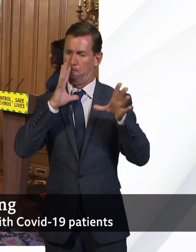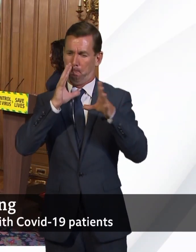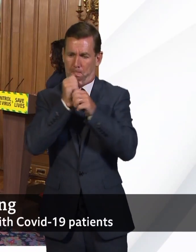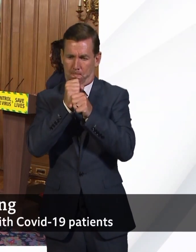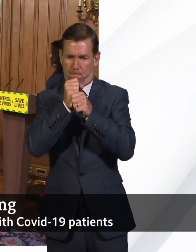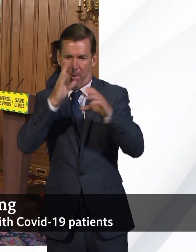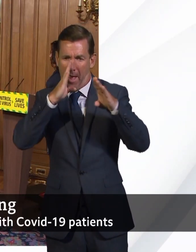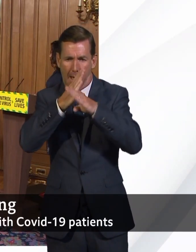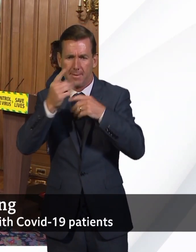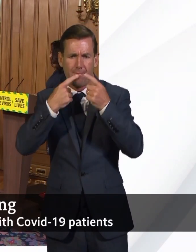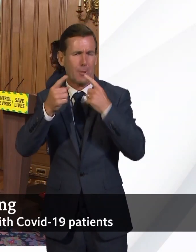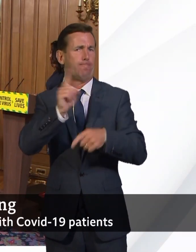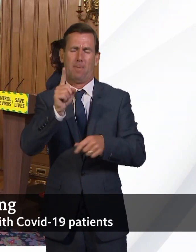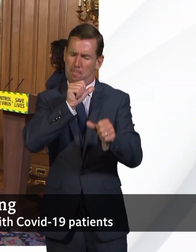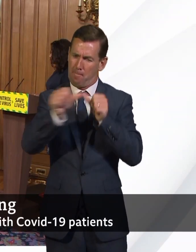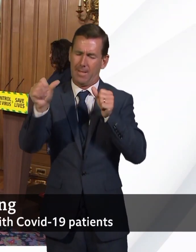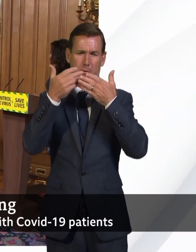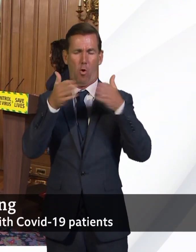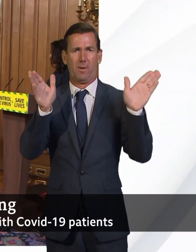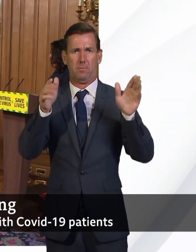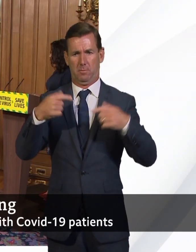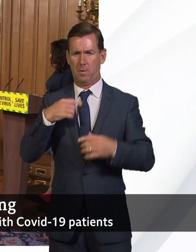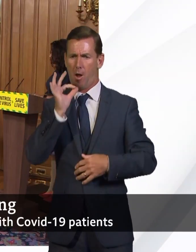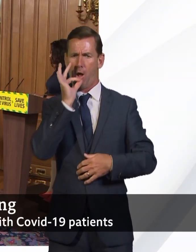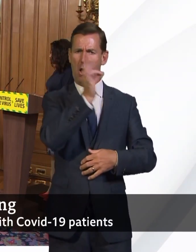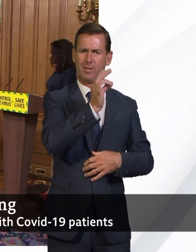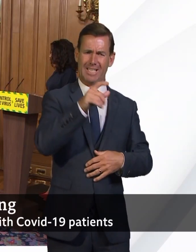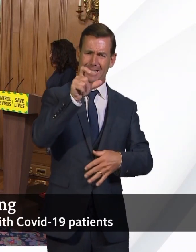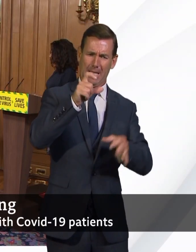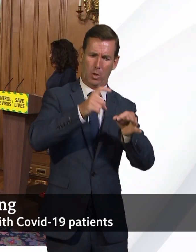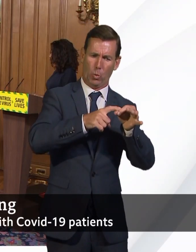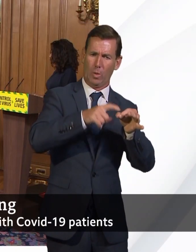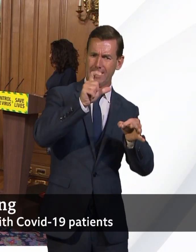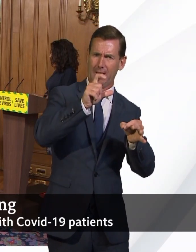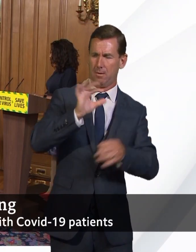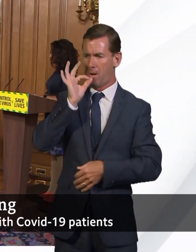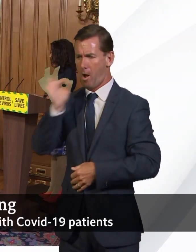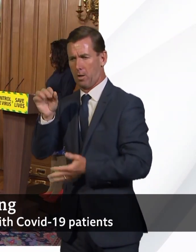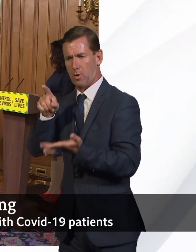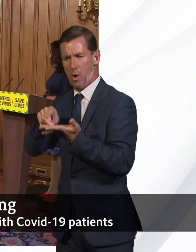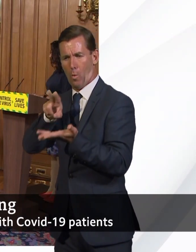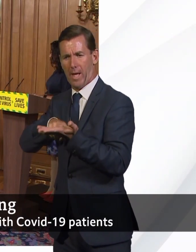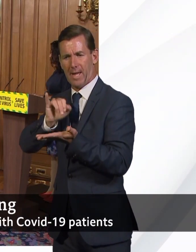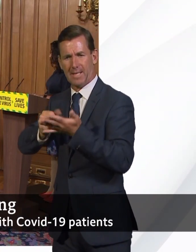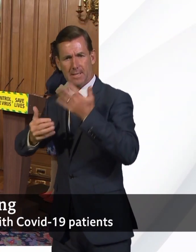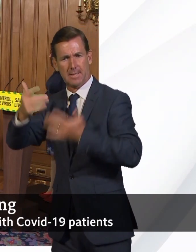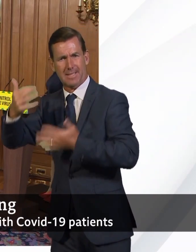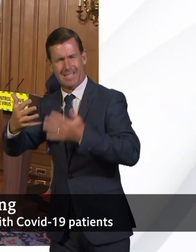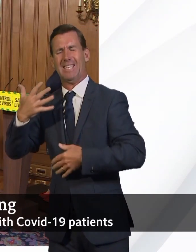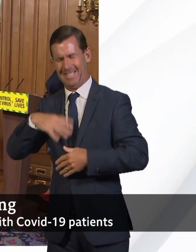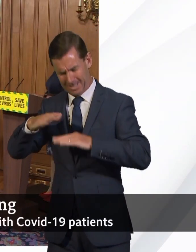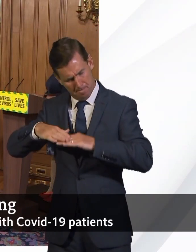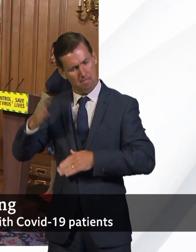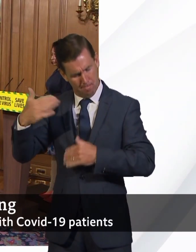the CQC and now the ONS to come in and do more to be transparent about